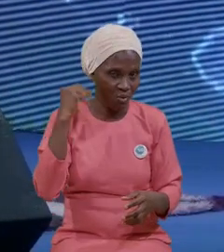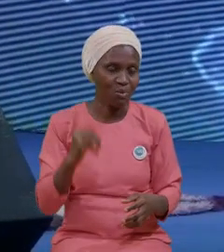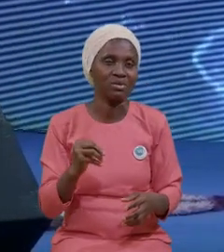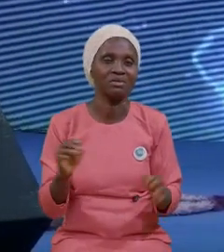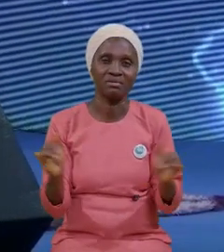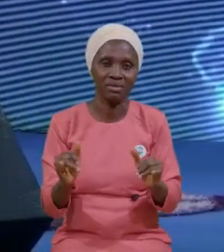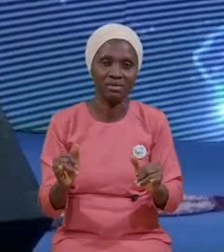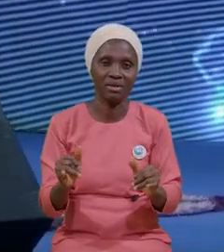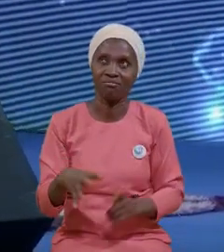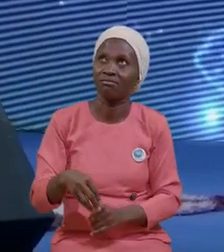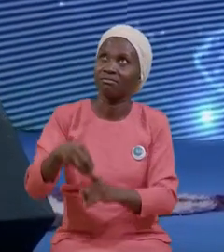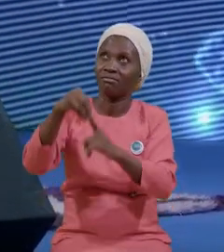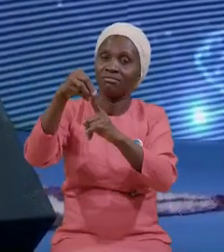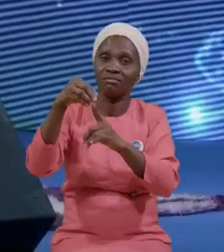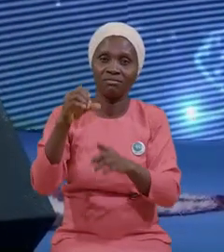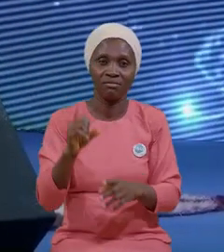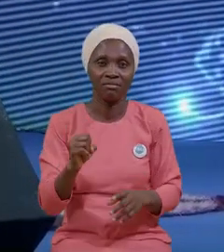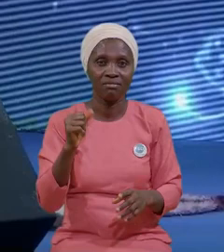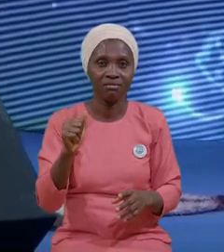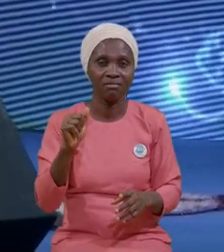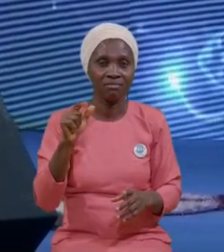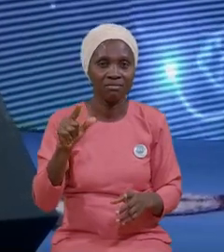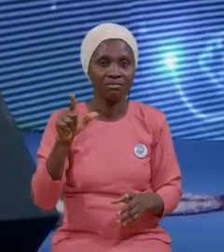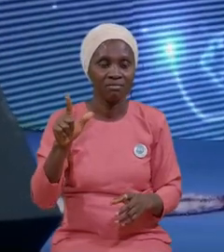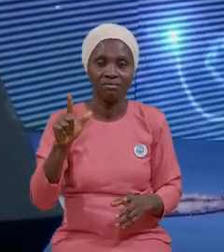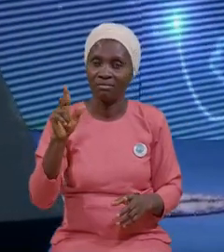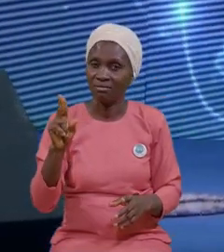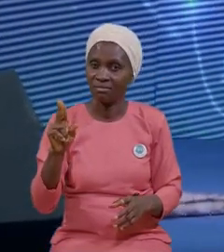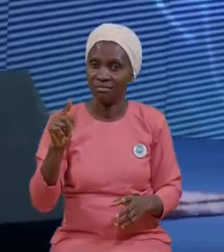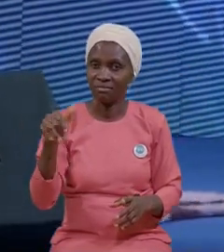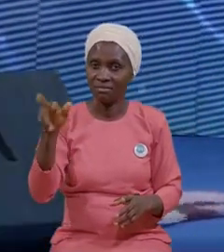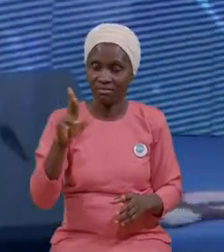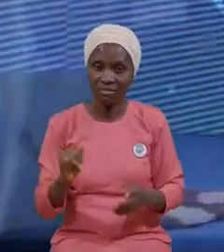Unique, salutary peace through faith in Christ.